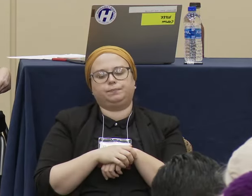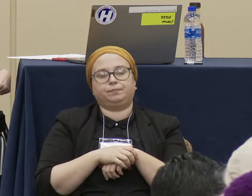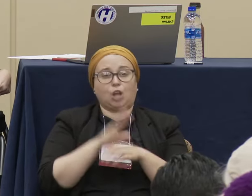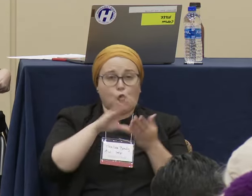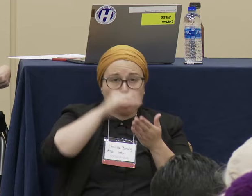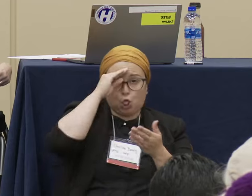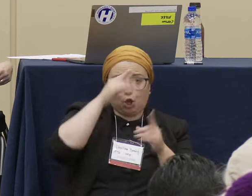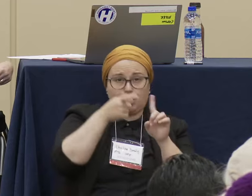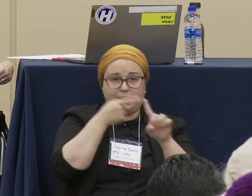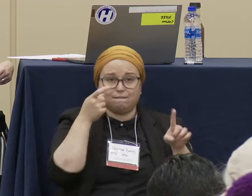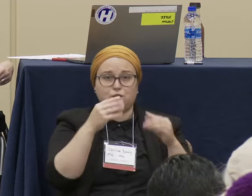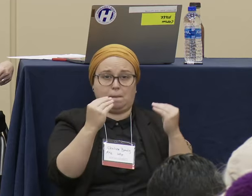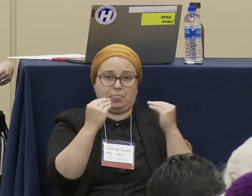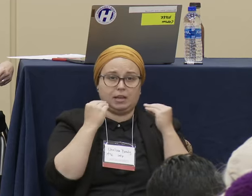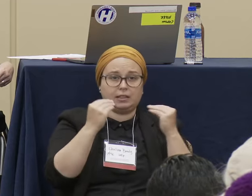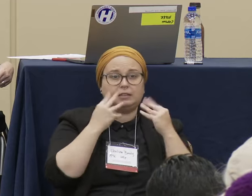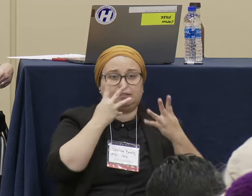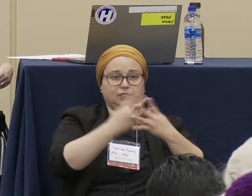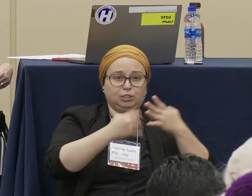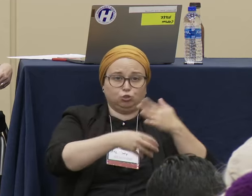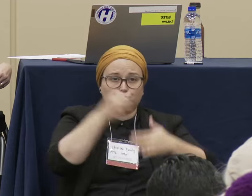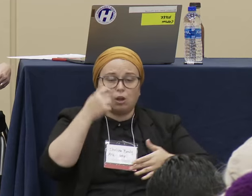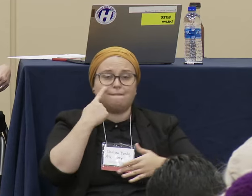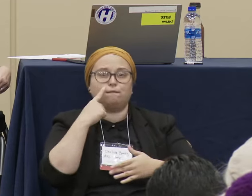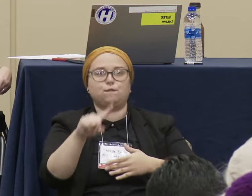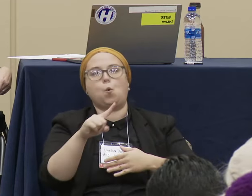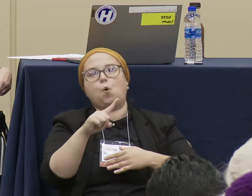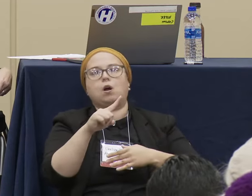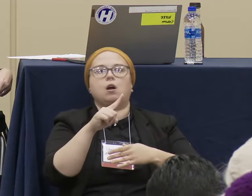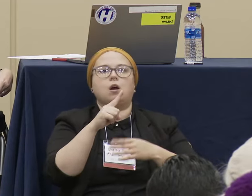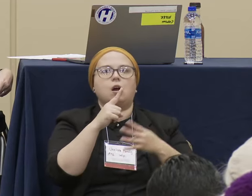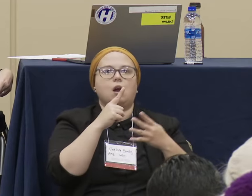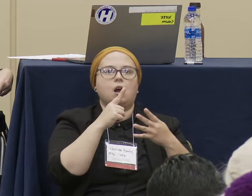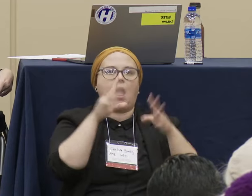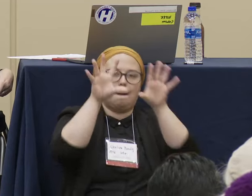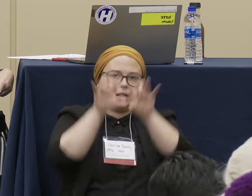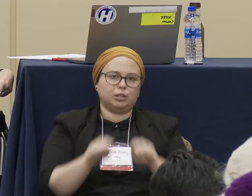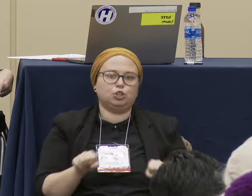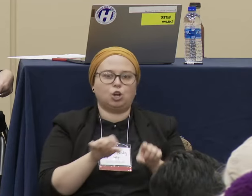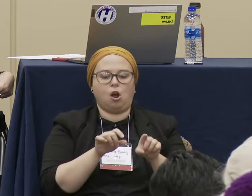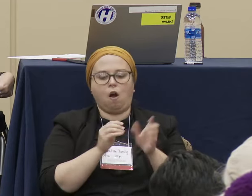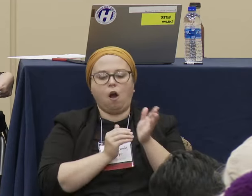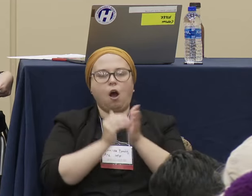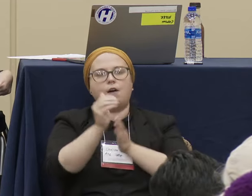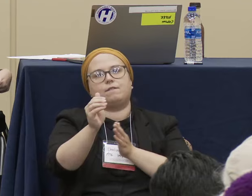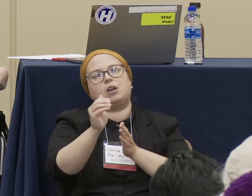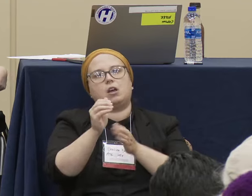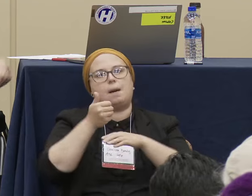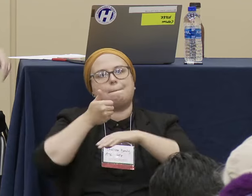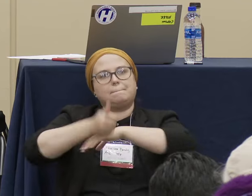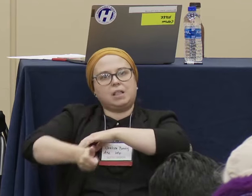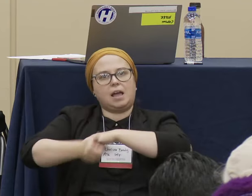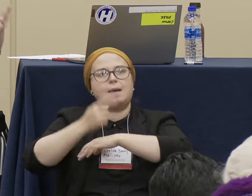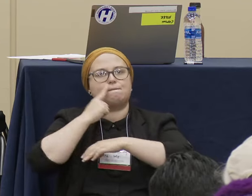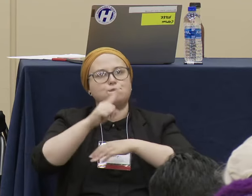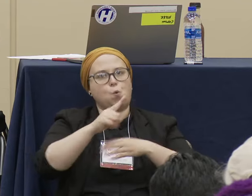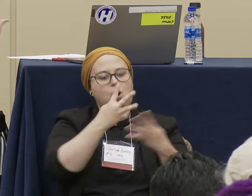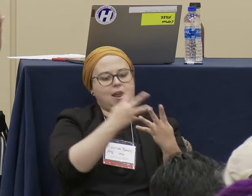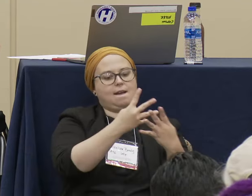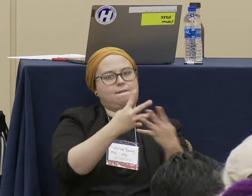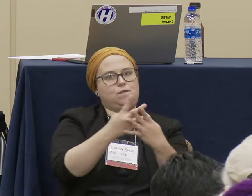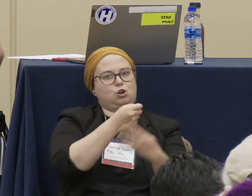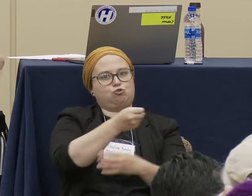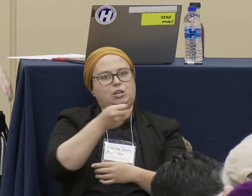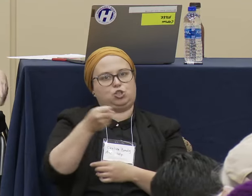of deinstitutionalization for abolition, it is often blamed for the rise in incarceration. In